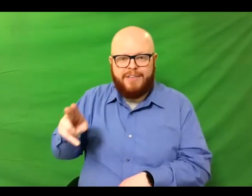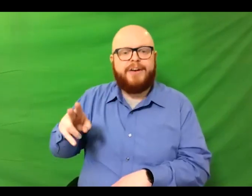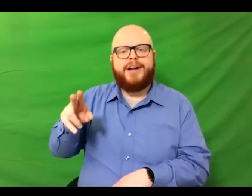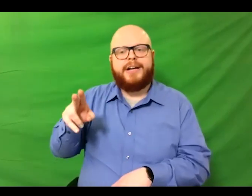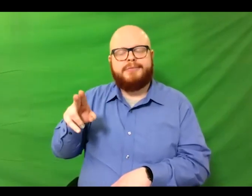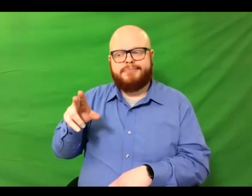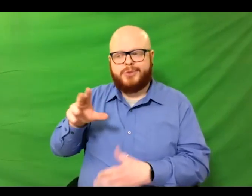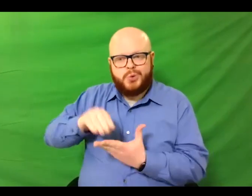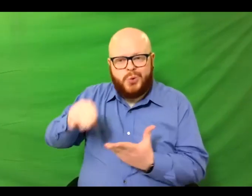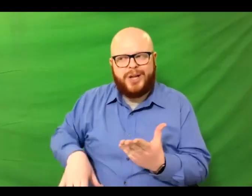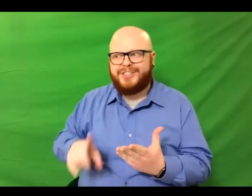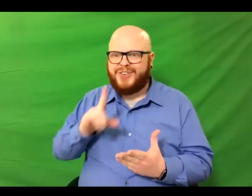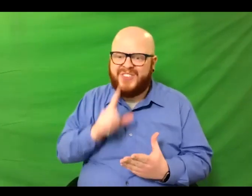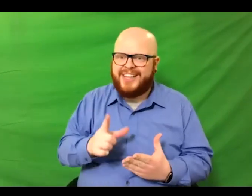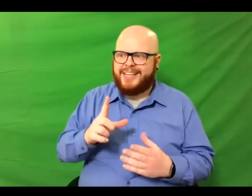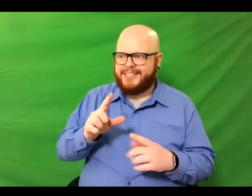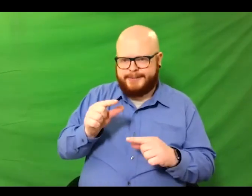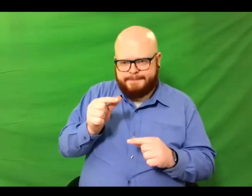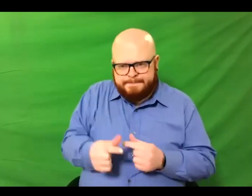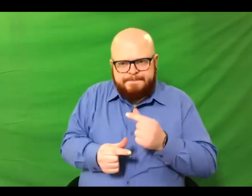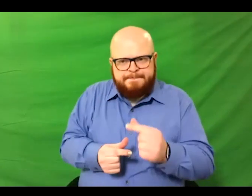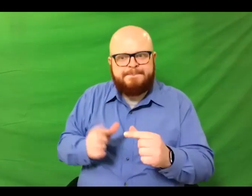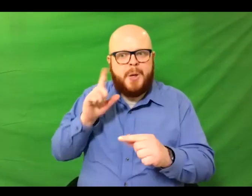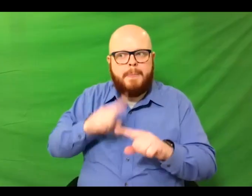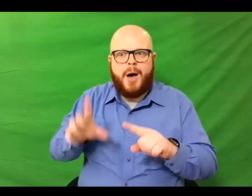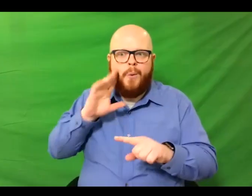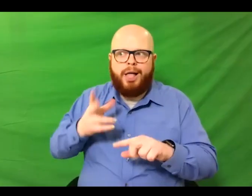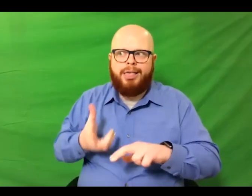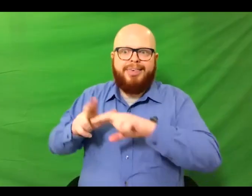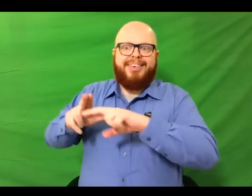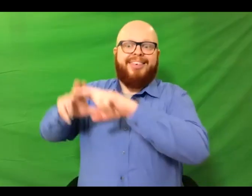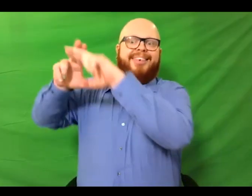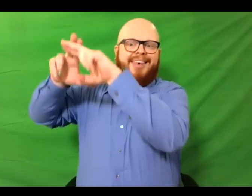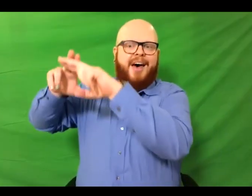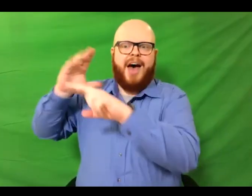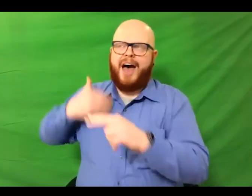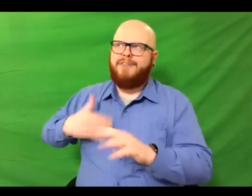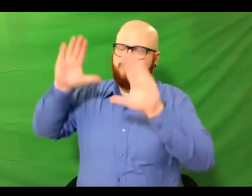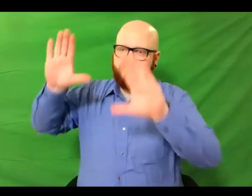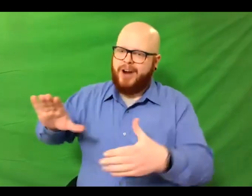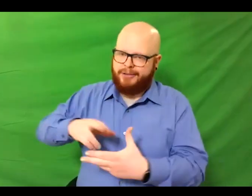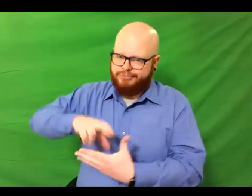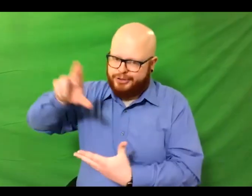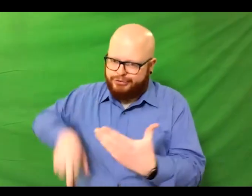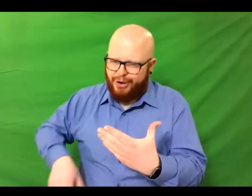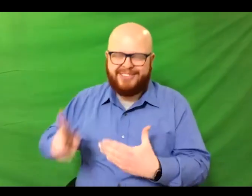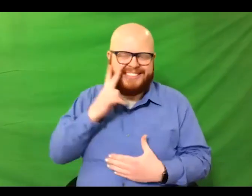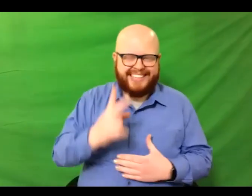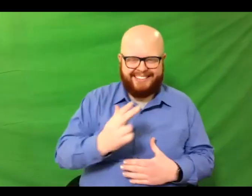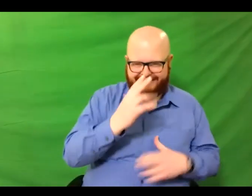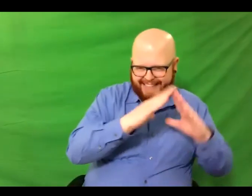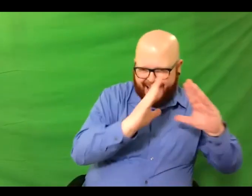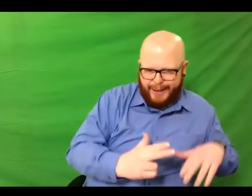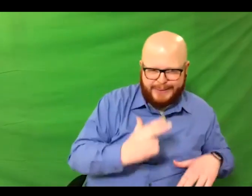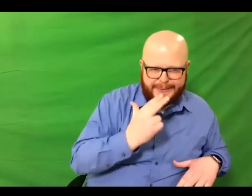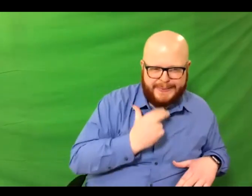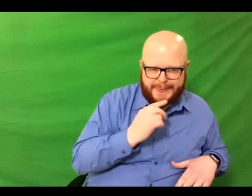big dividends. As you'll notice on the screen, we have a picture of a small gatehouse that's leading to a bigger house on the bridge.